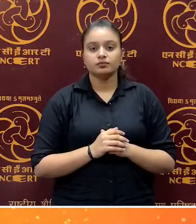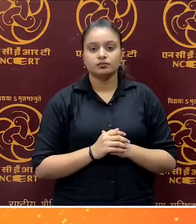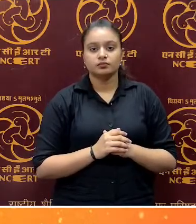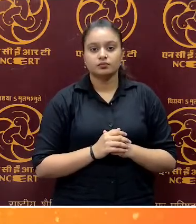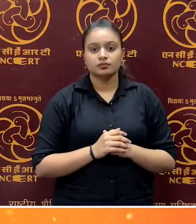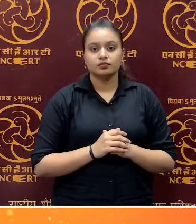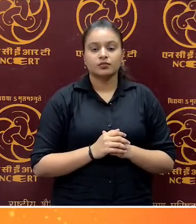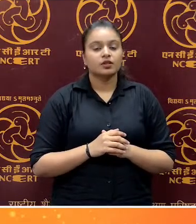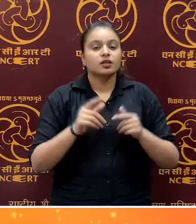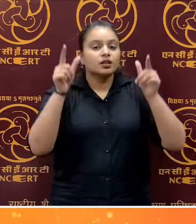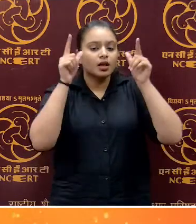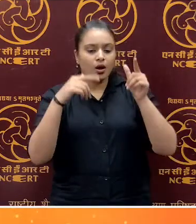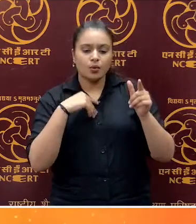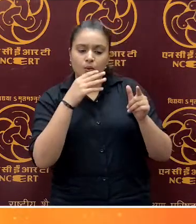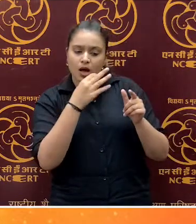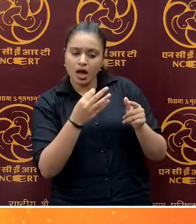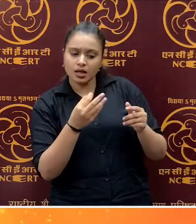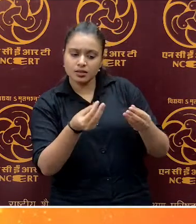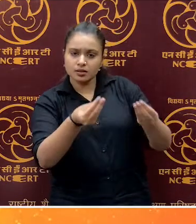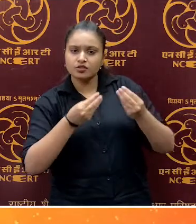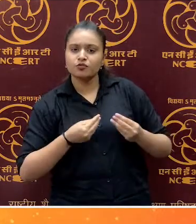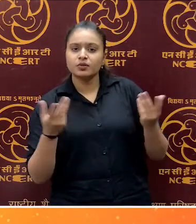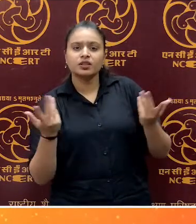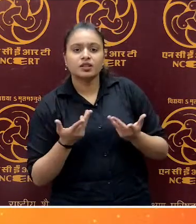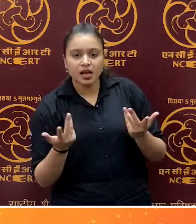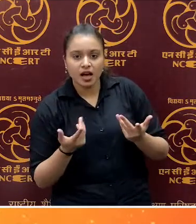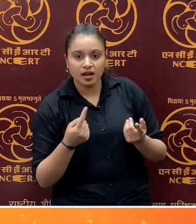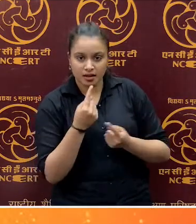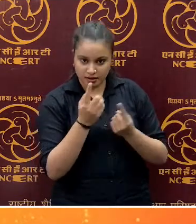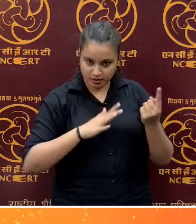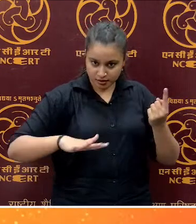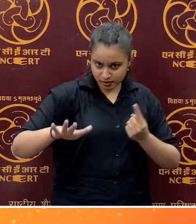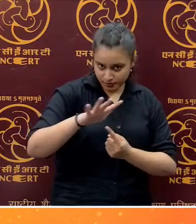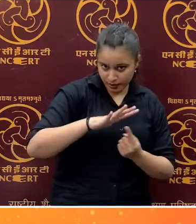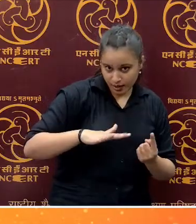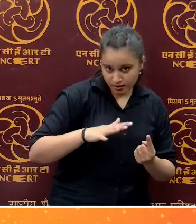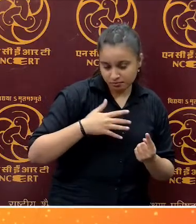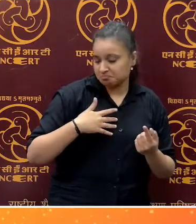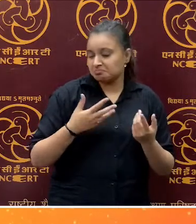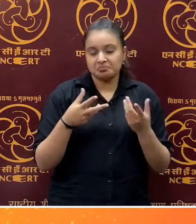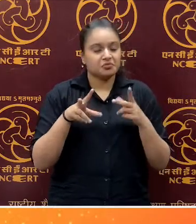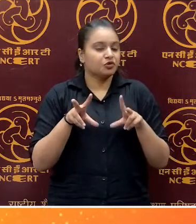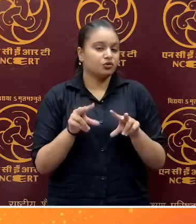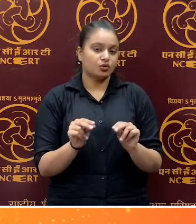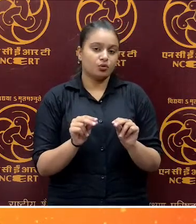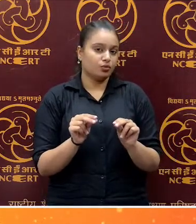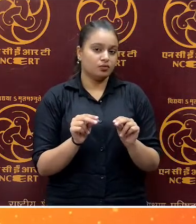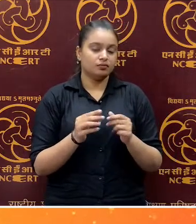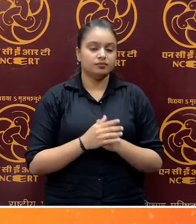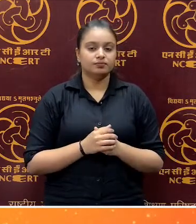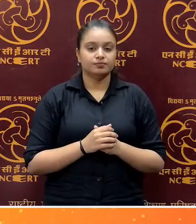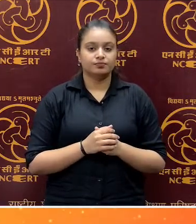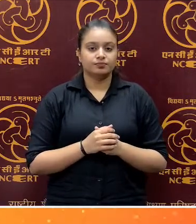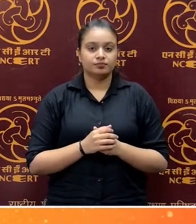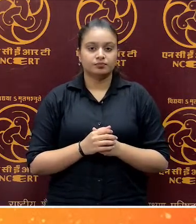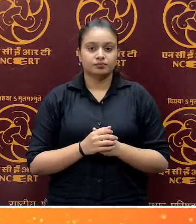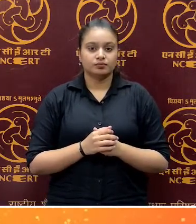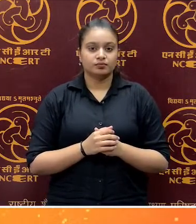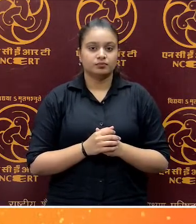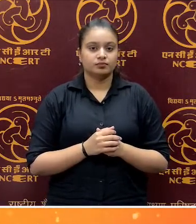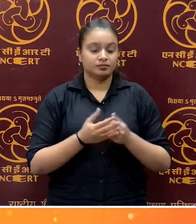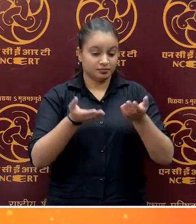cow. Will you give me grass? I have no grass, said the cat. Will you give